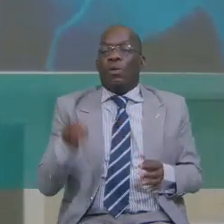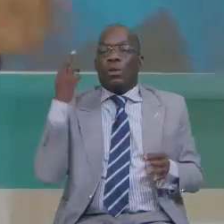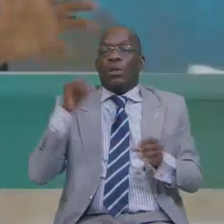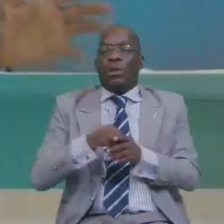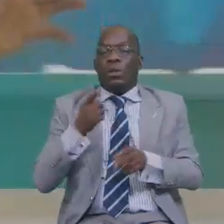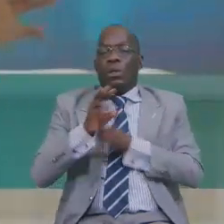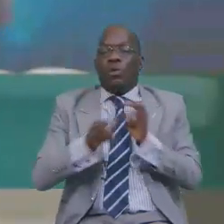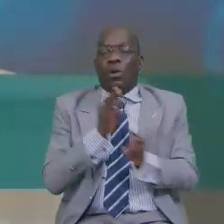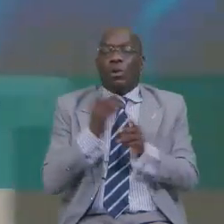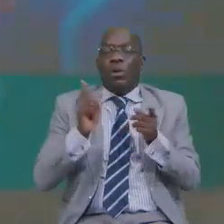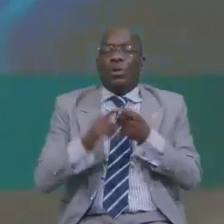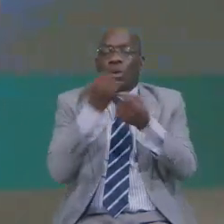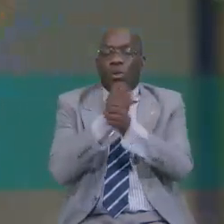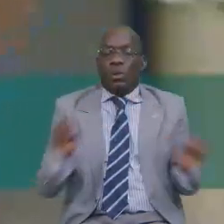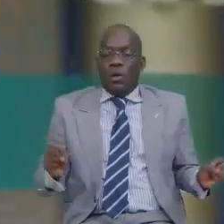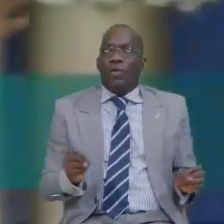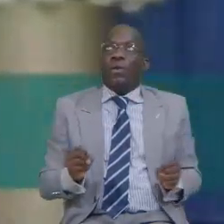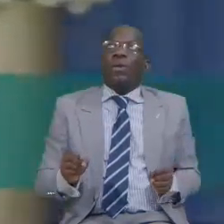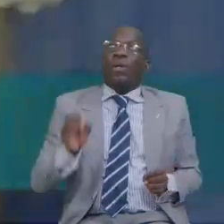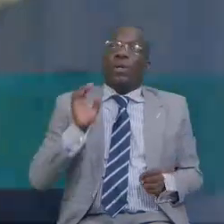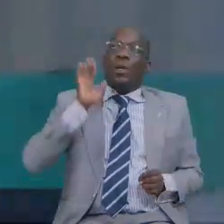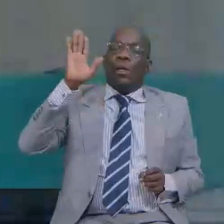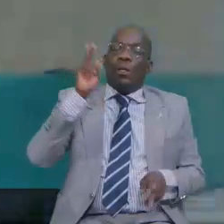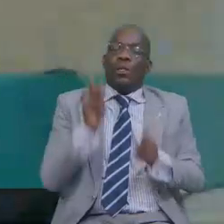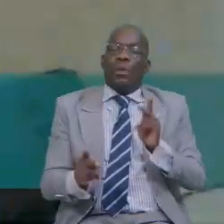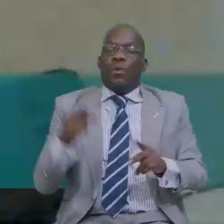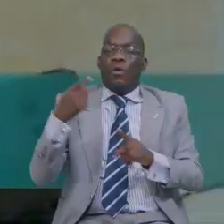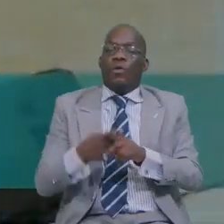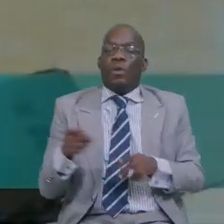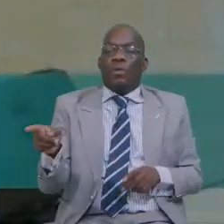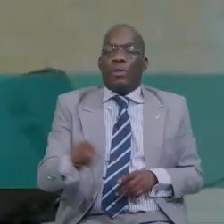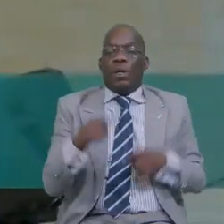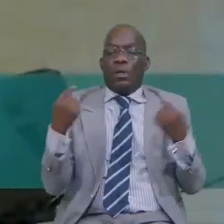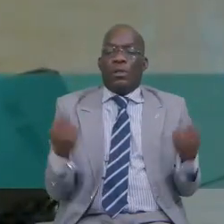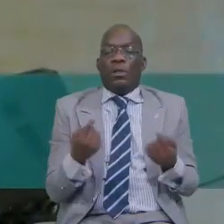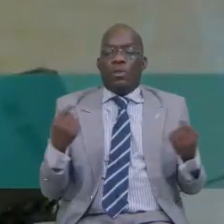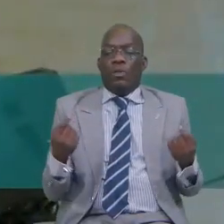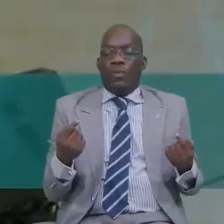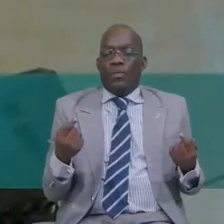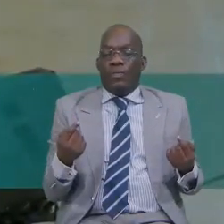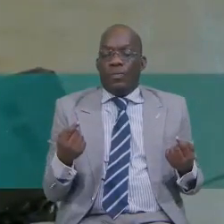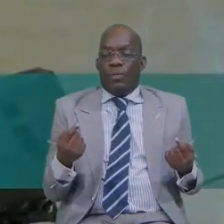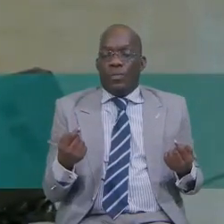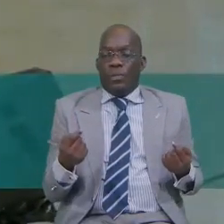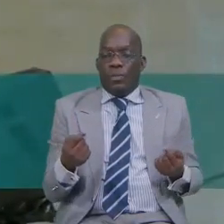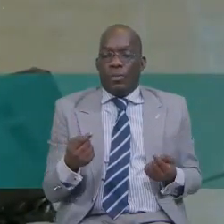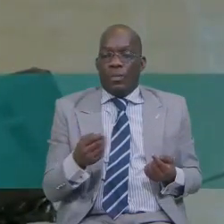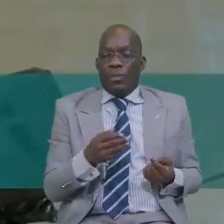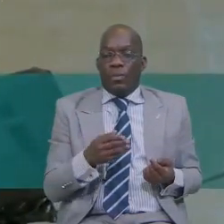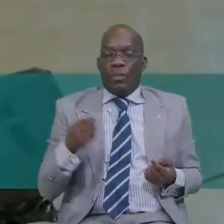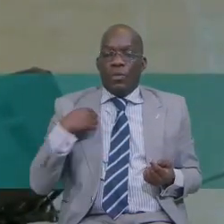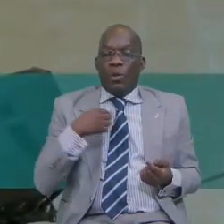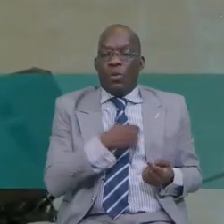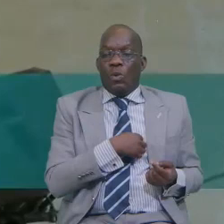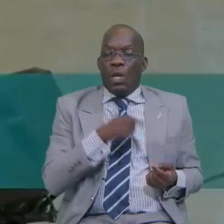to save his people from their sins. Now, we're called by